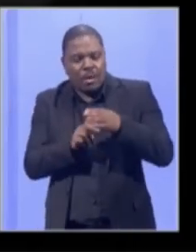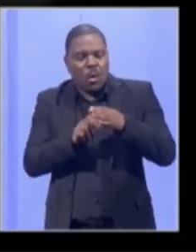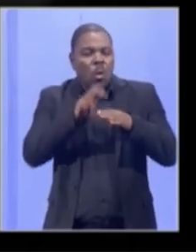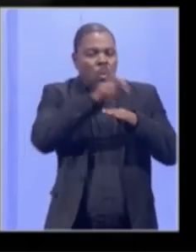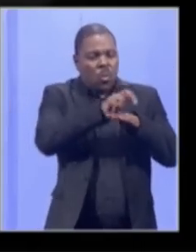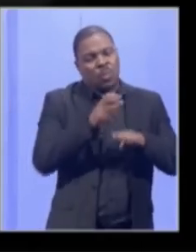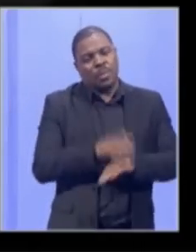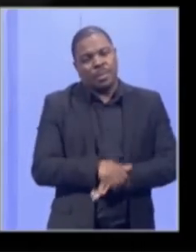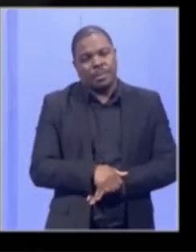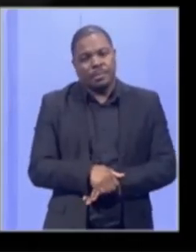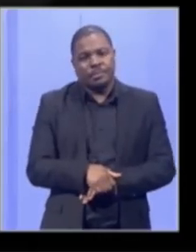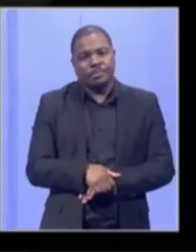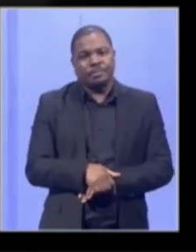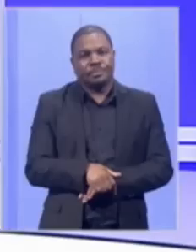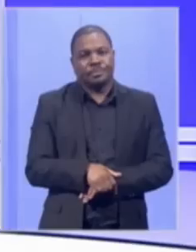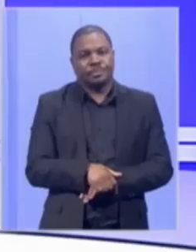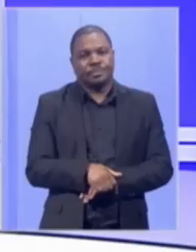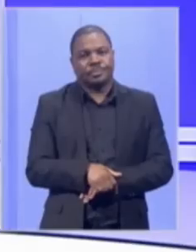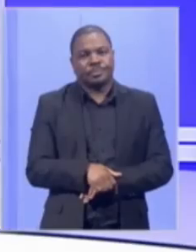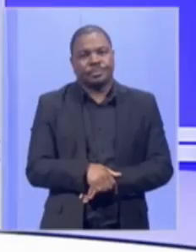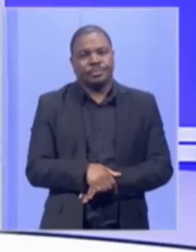ya lefatshe.